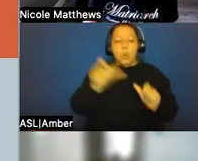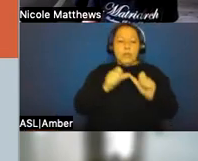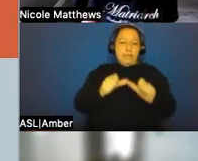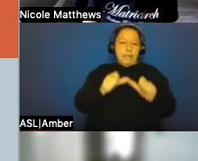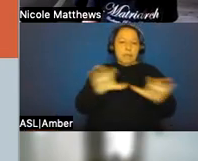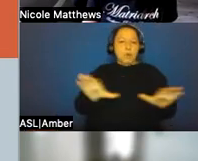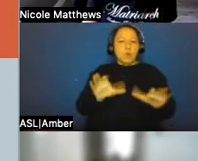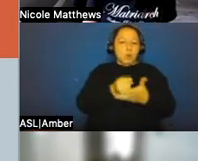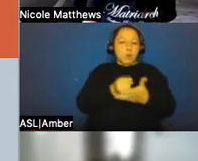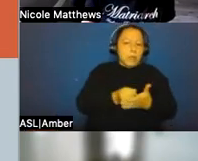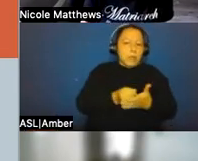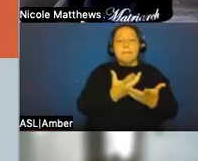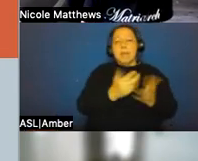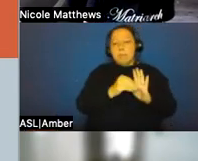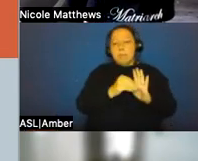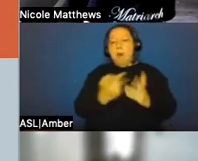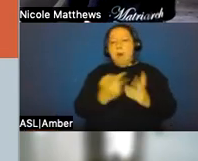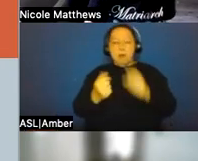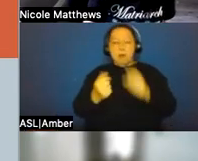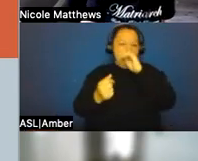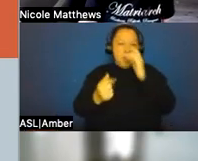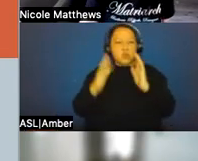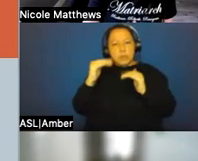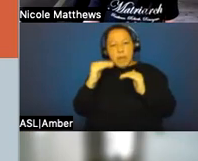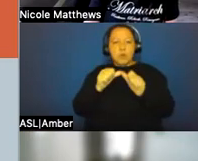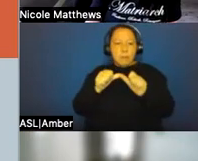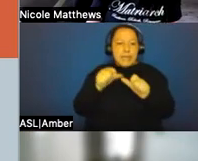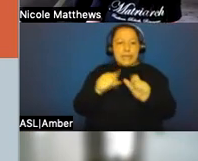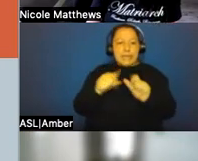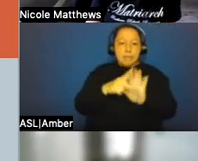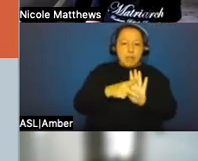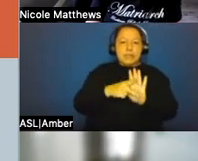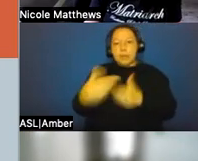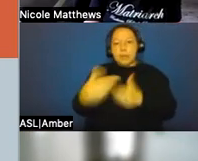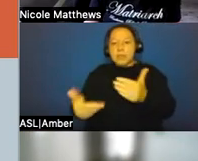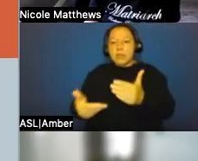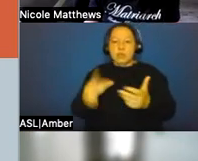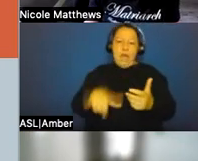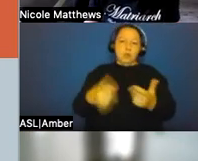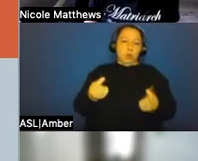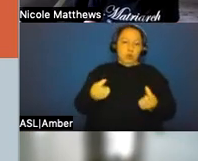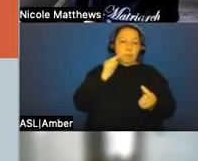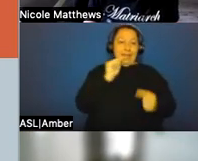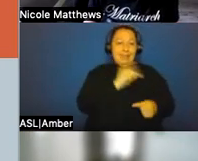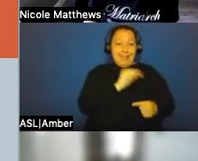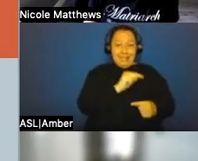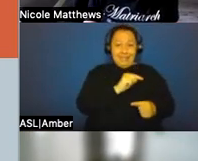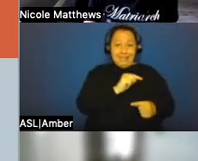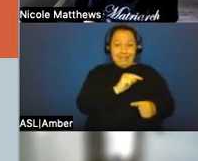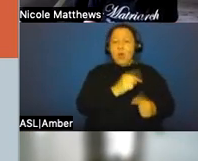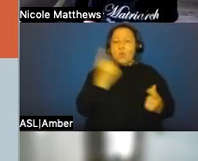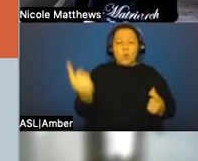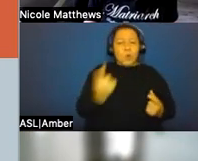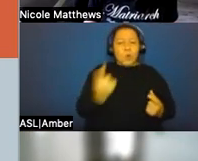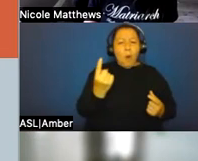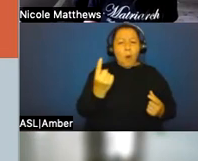expected to maintain, these are your policies and procedures, this is what you do. In an advocacy model, we're looking always to the social and